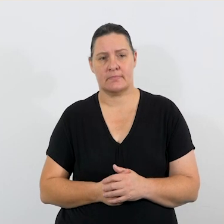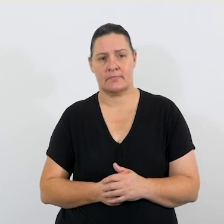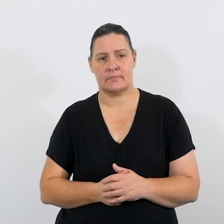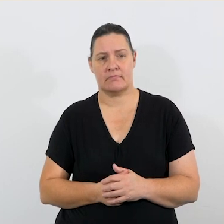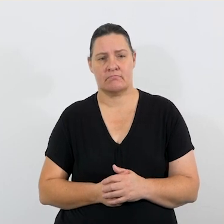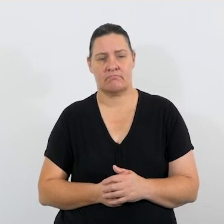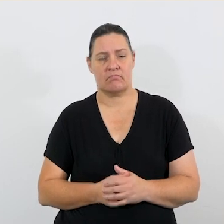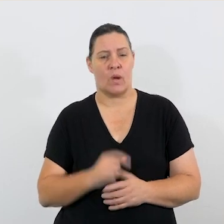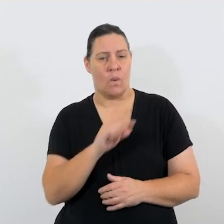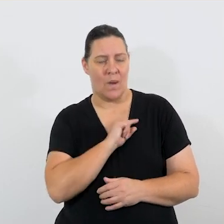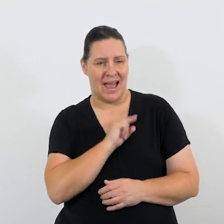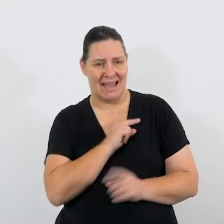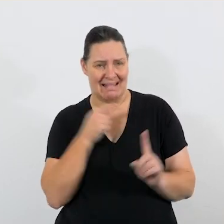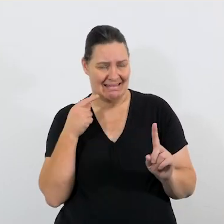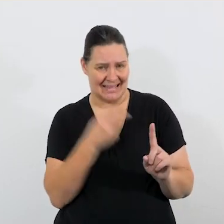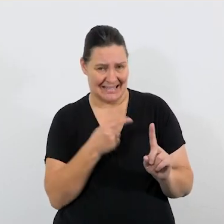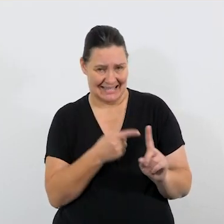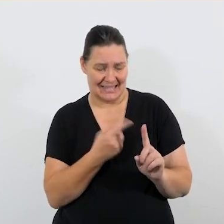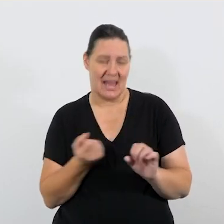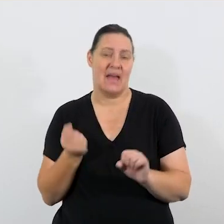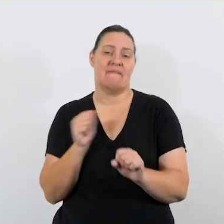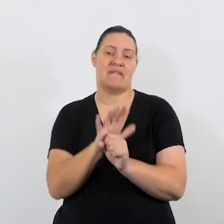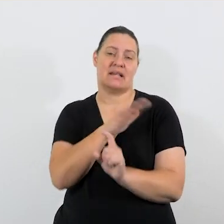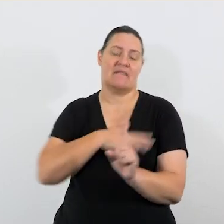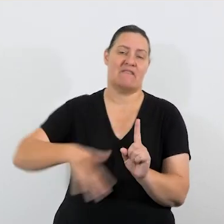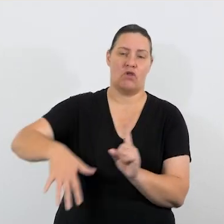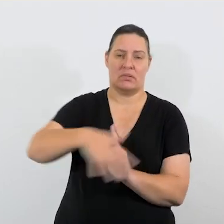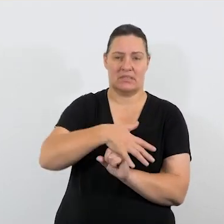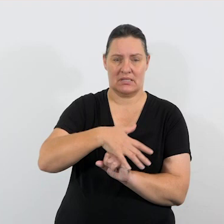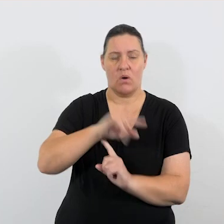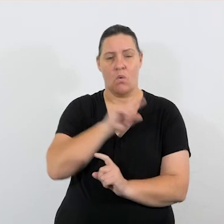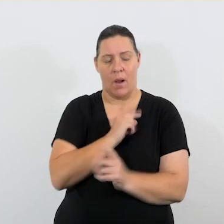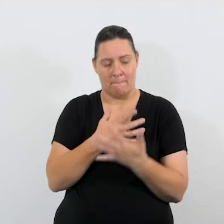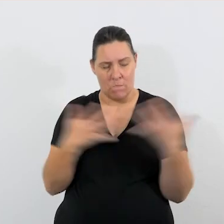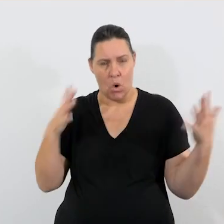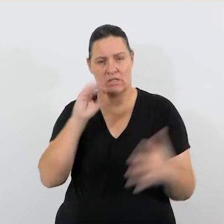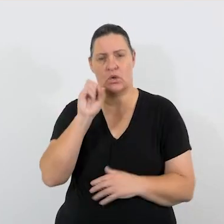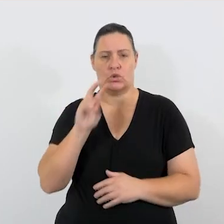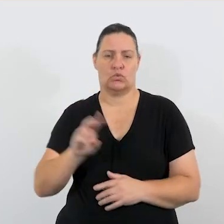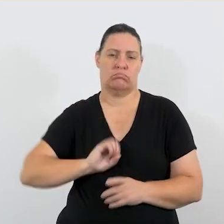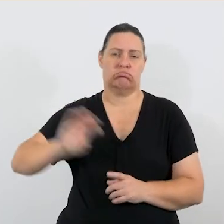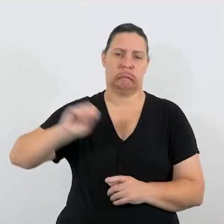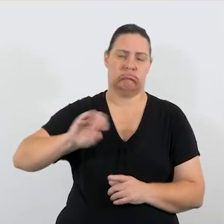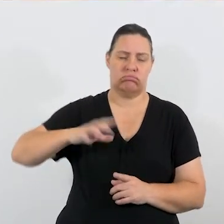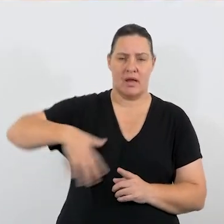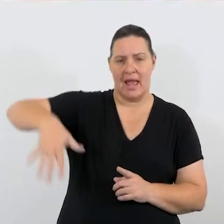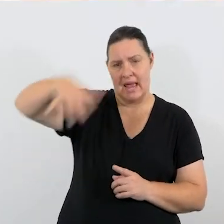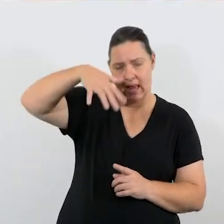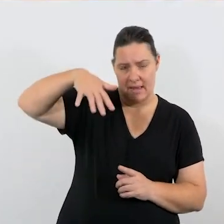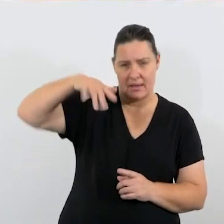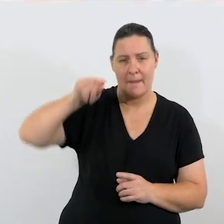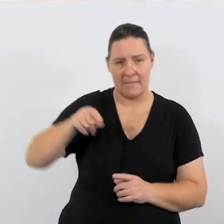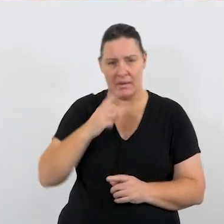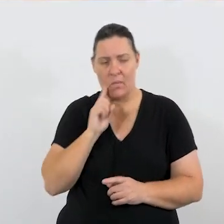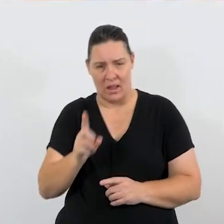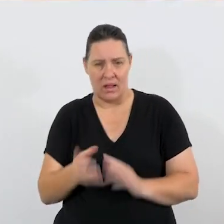fuels, because they affect the environment by releasing more carbon dioxide in the atmosphere, and we've already